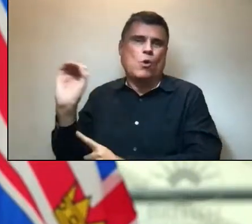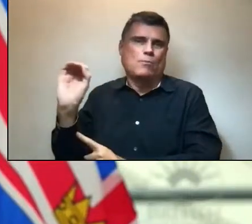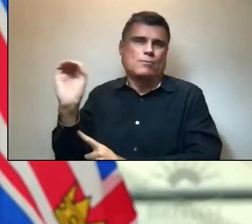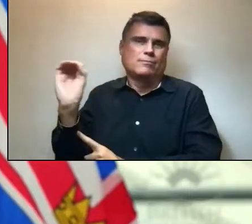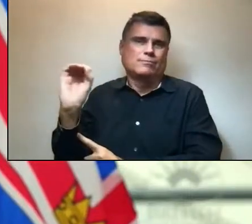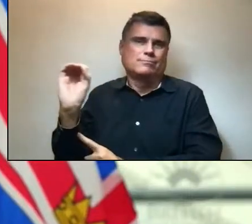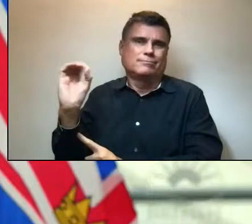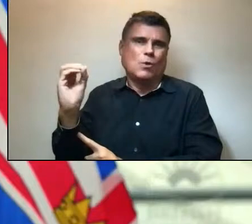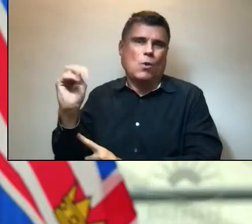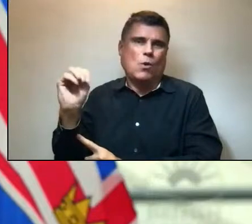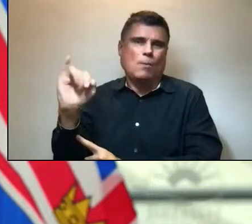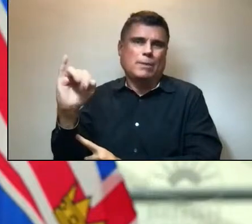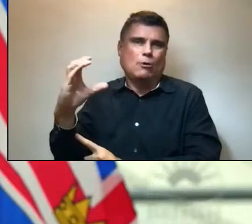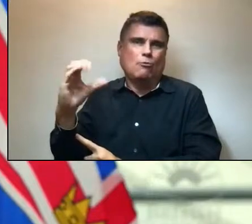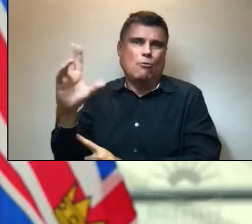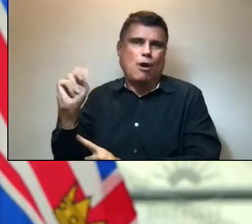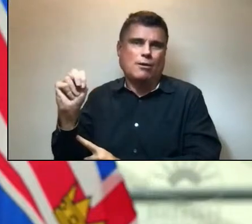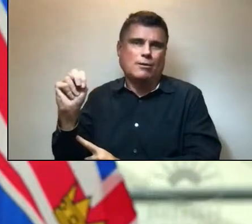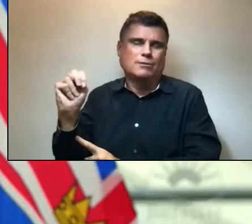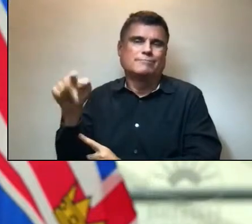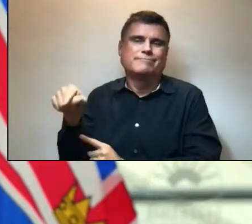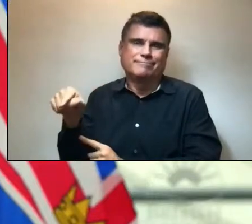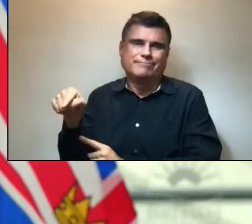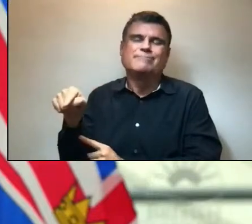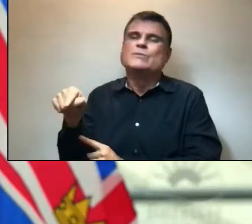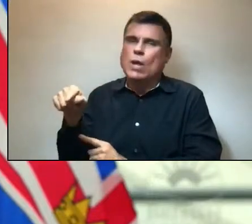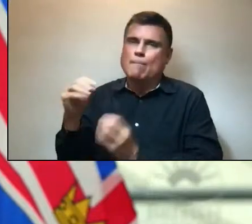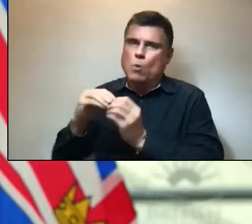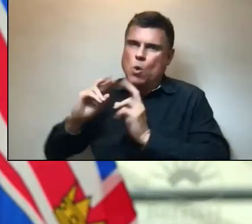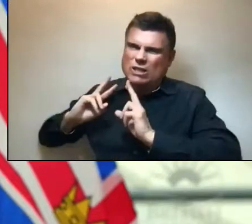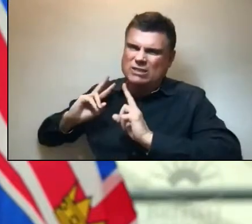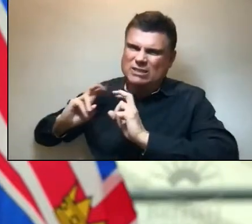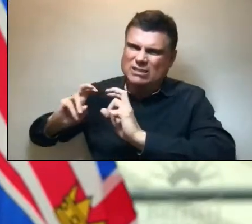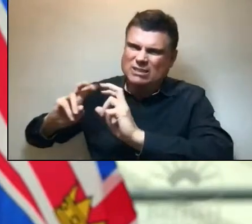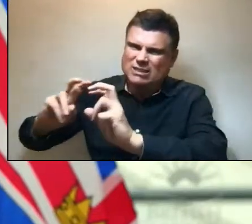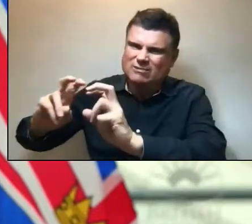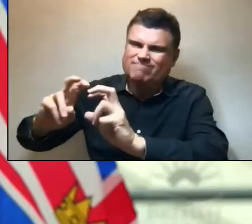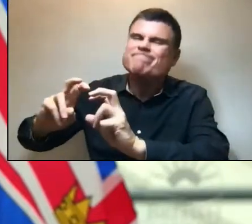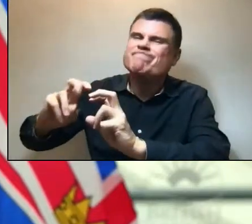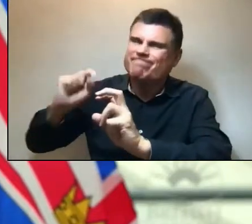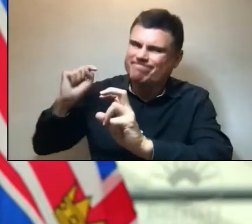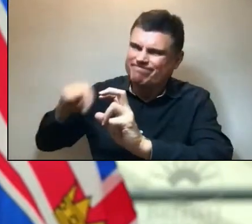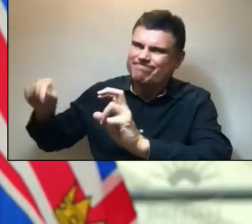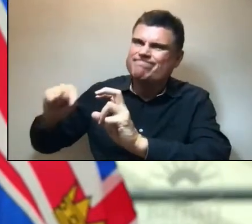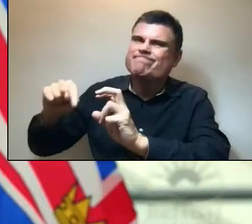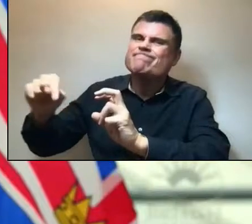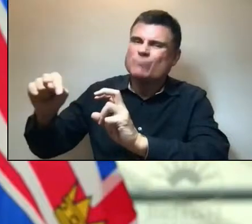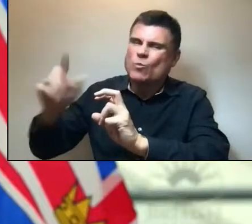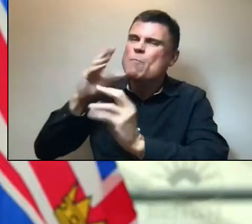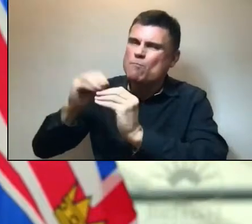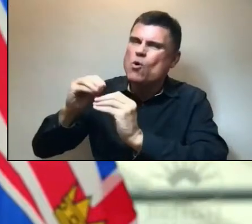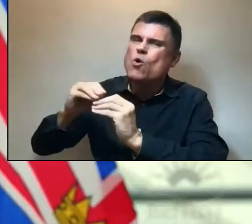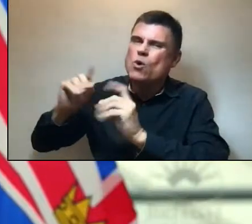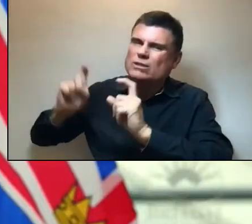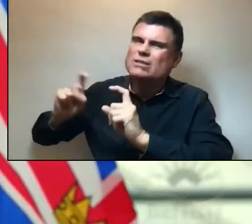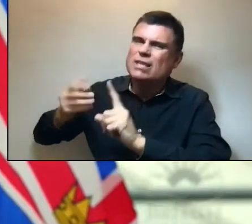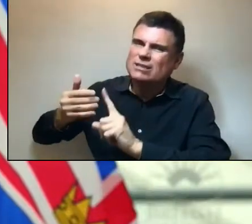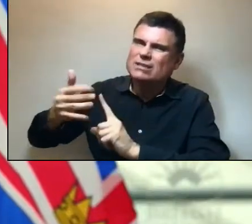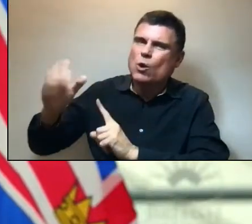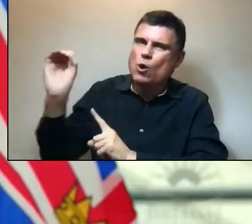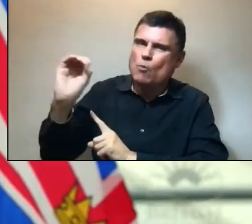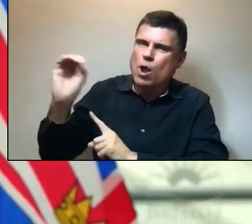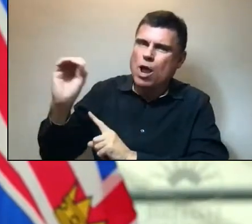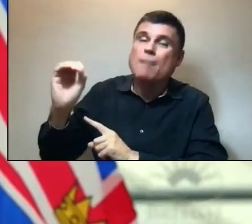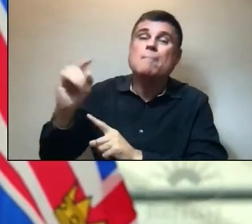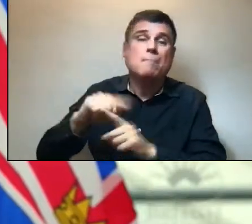the hopper for whole genome sequencing, so I expect that more of them. So it is a mixed outbreak where we're seeing both Delta and